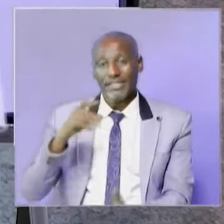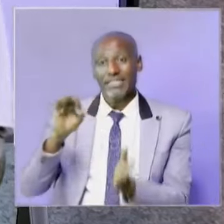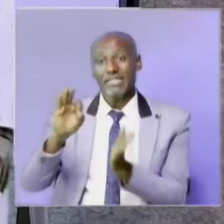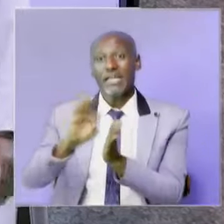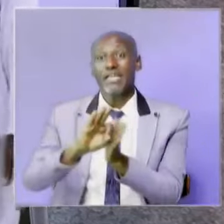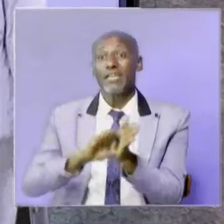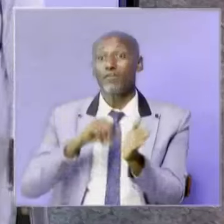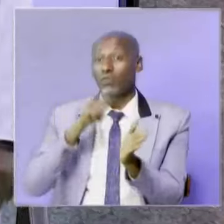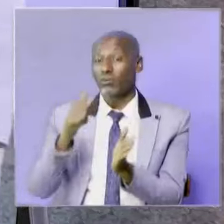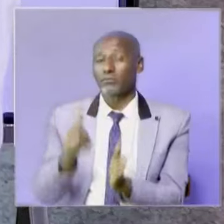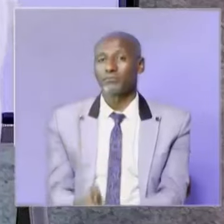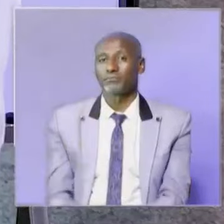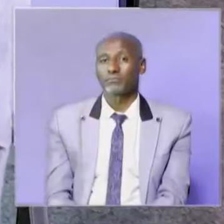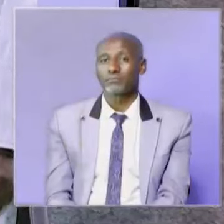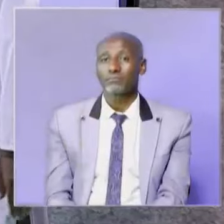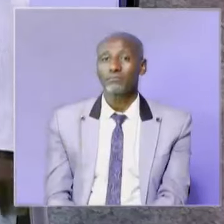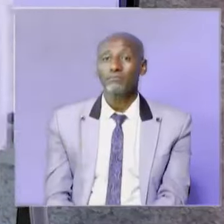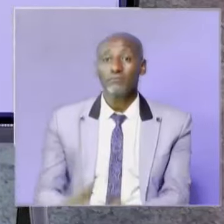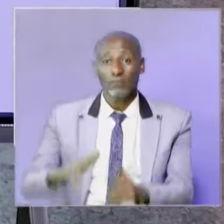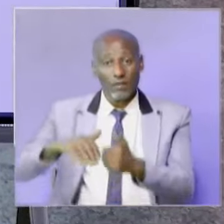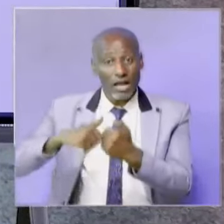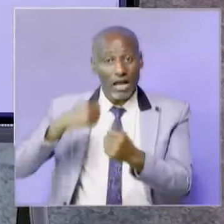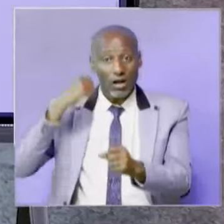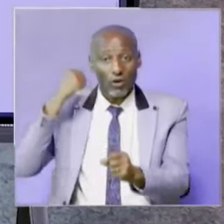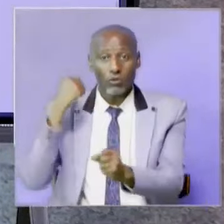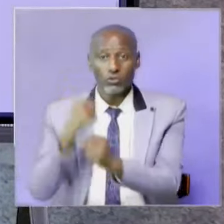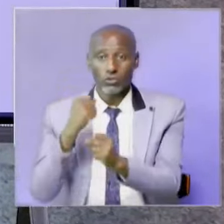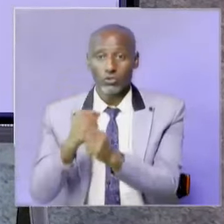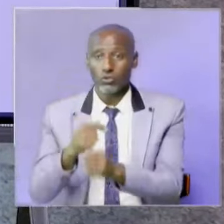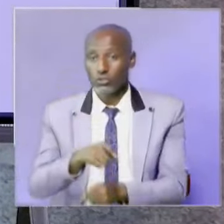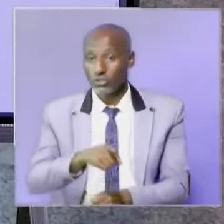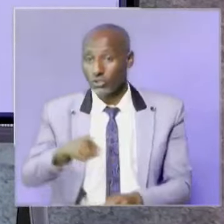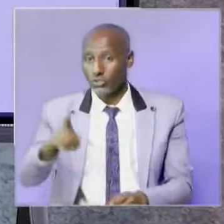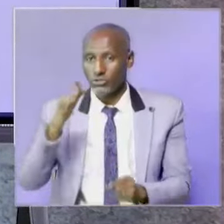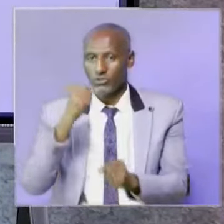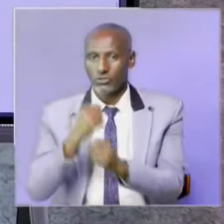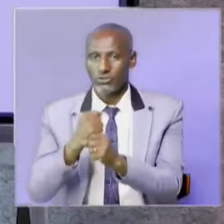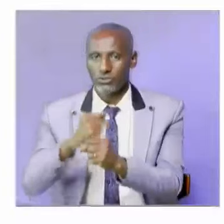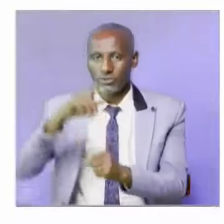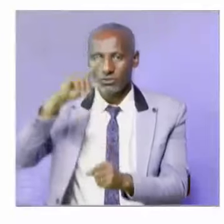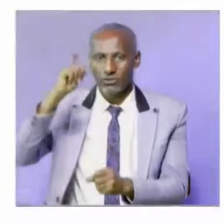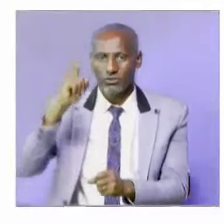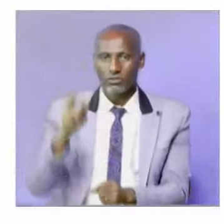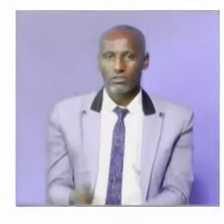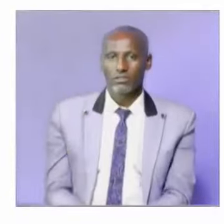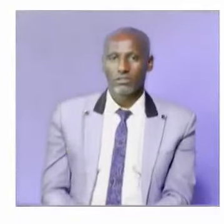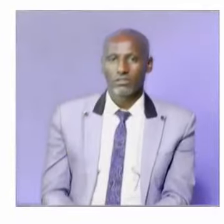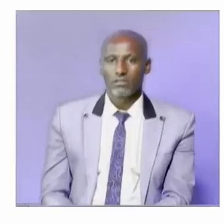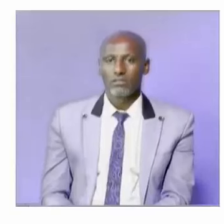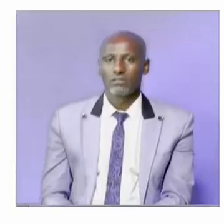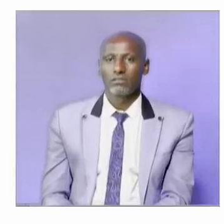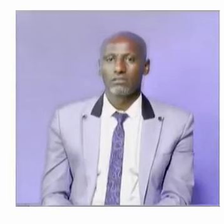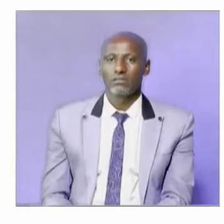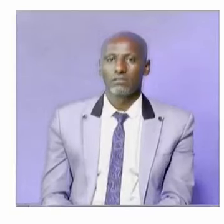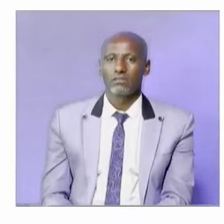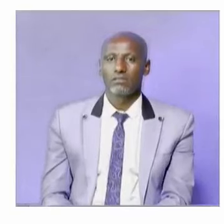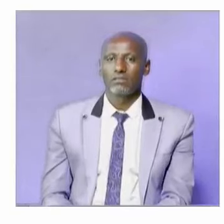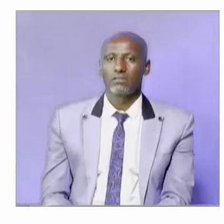In informal expressions. What about how do you do? How do you, do should be